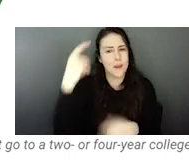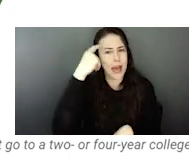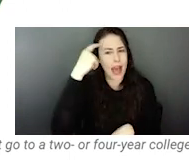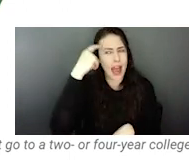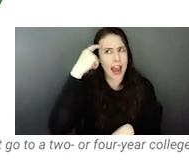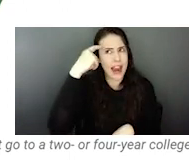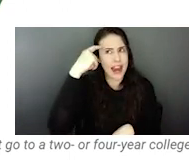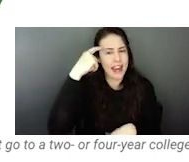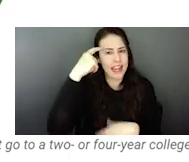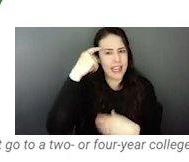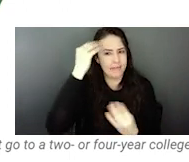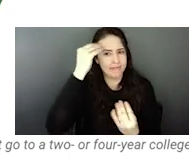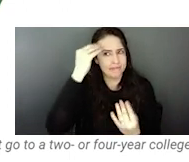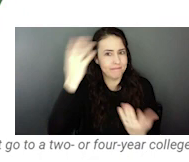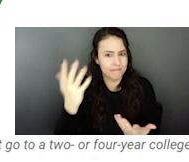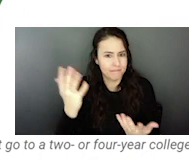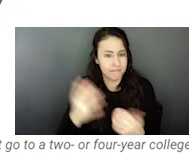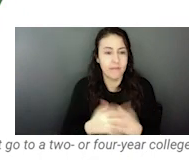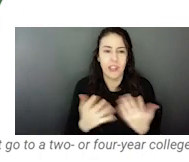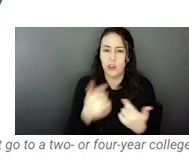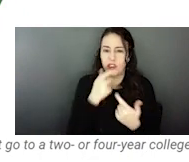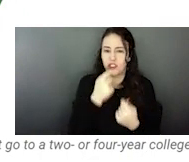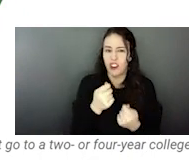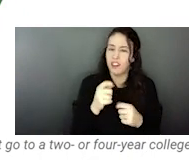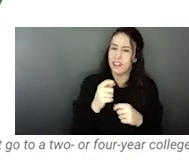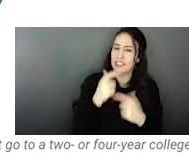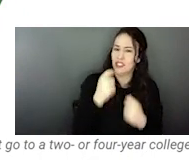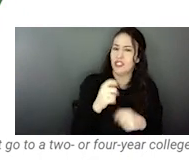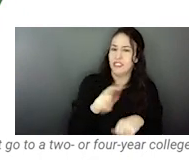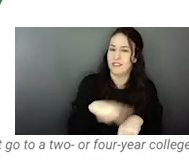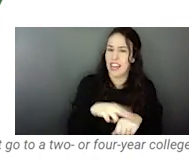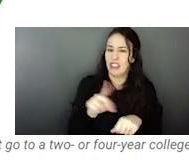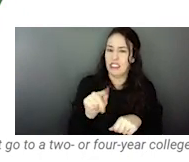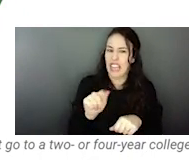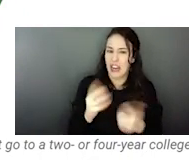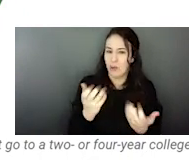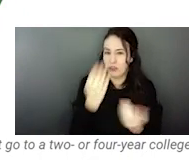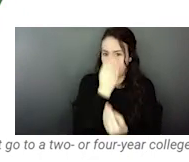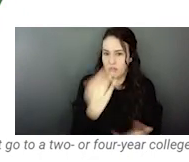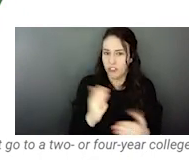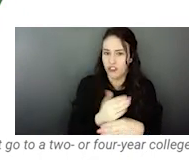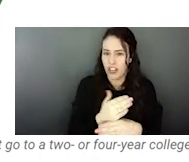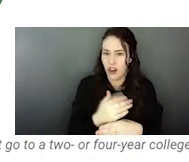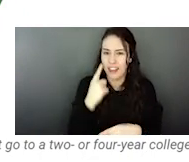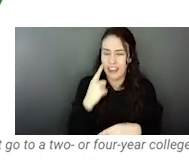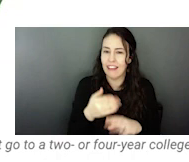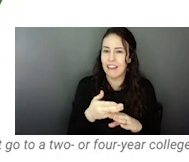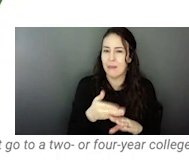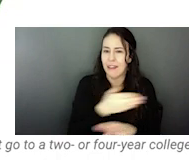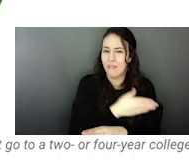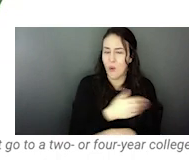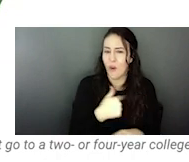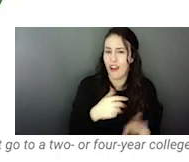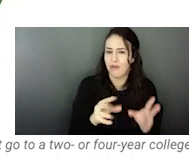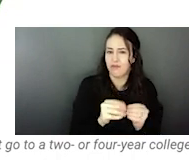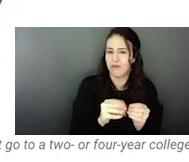very interesting national data. I think the last time I was with the SLO group, I referenced it, but I didn't have the slide. So I wanted to